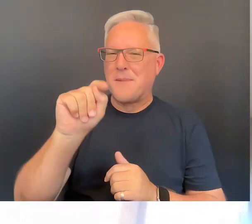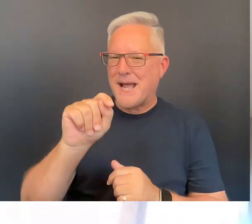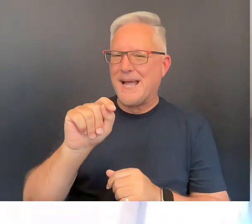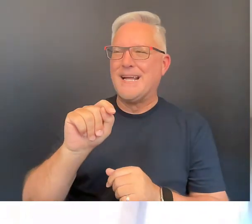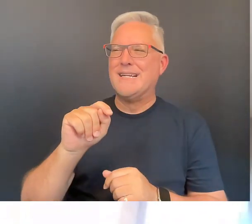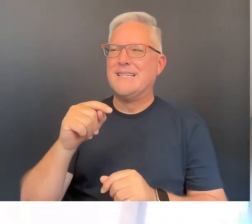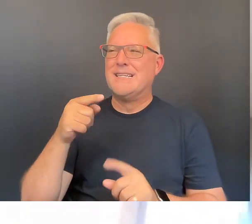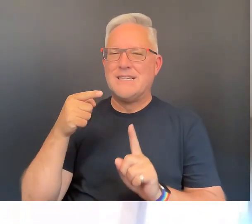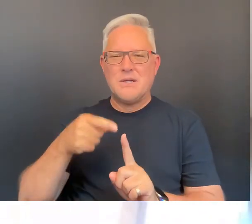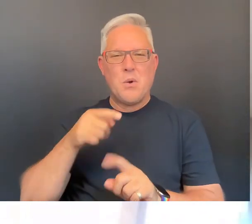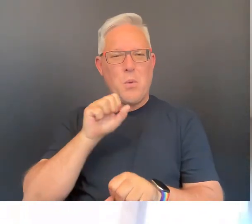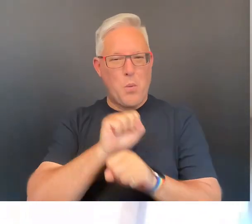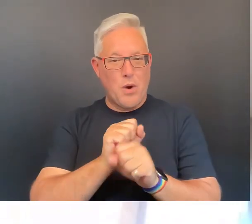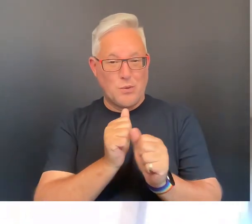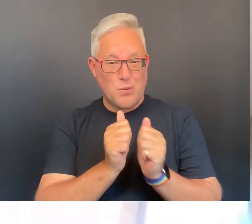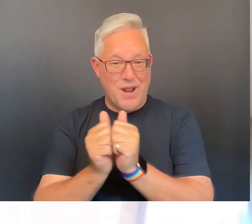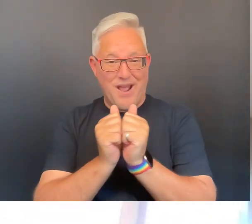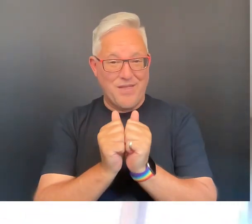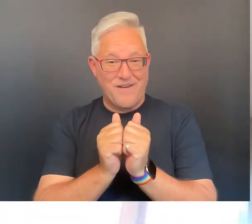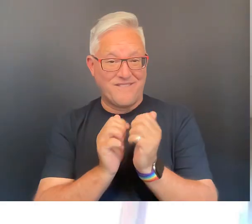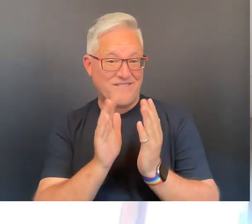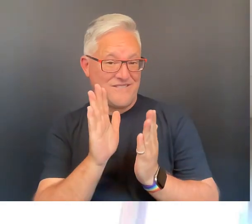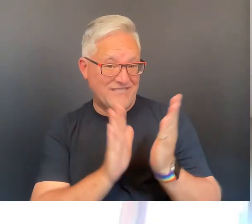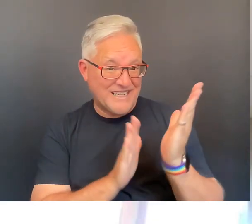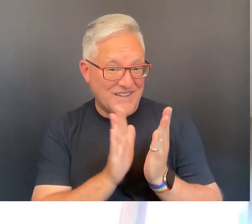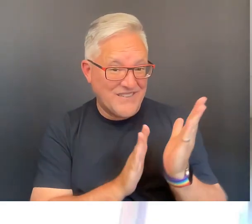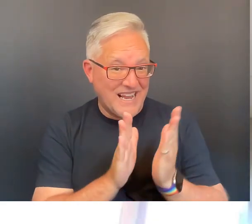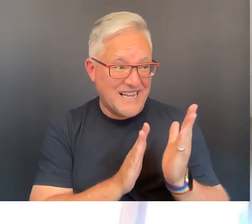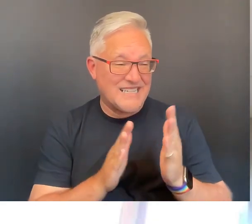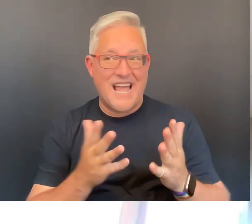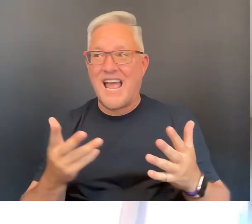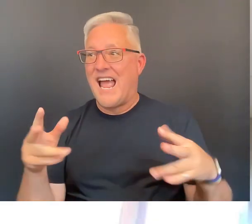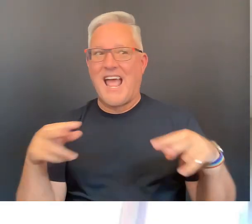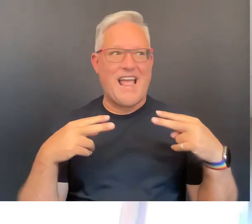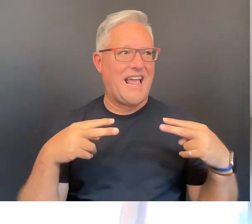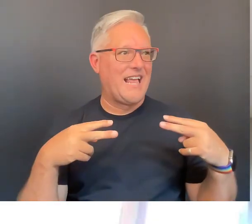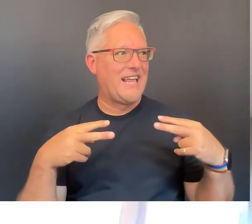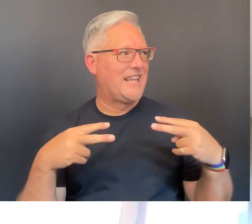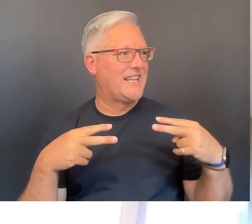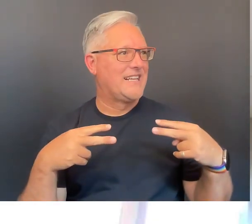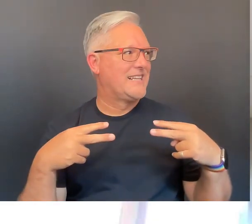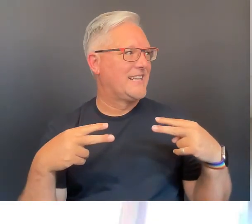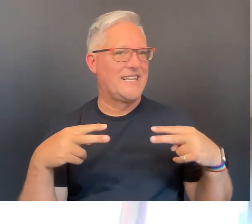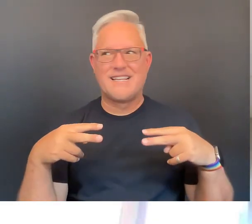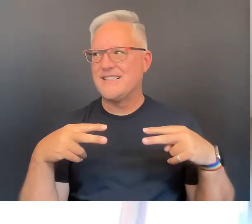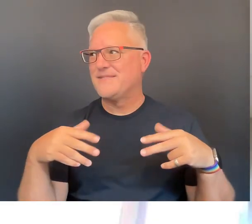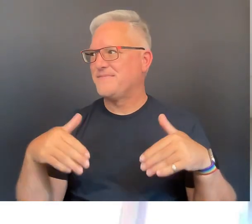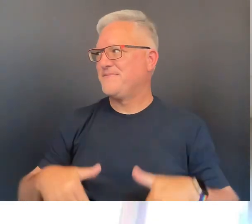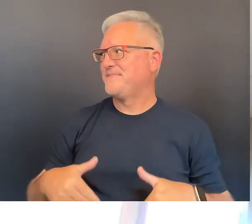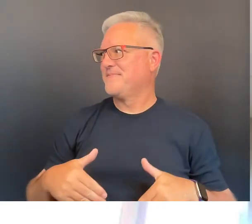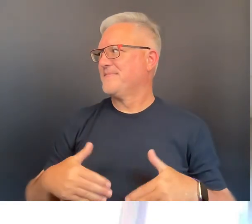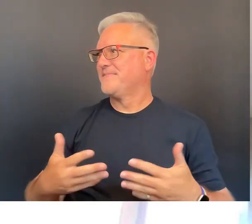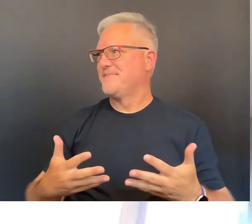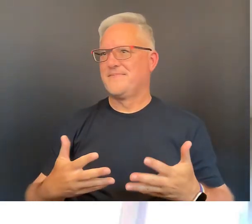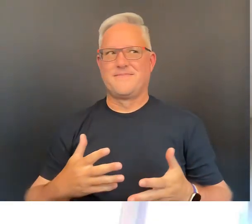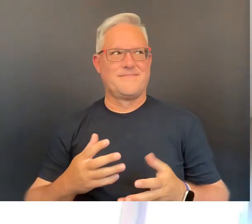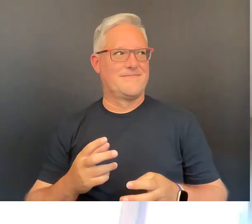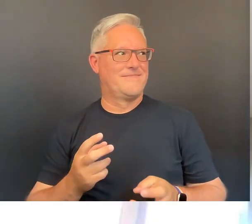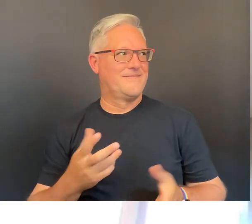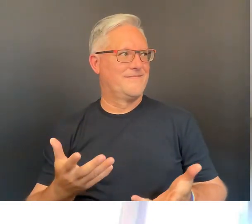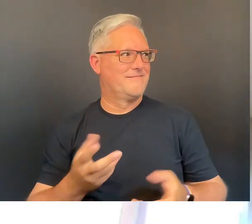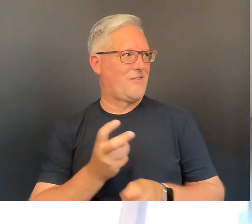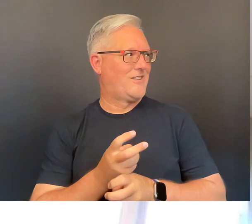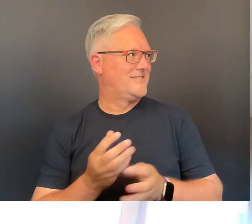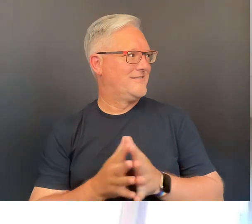working together like face to face, they don't know what to do. It's like, it's kind of hard.